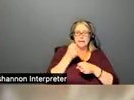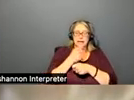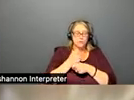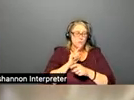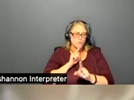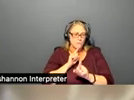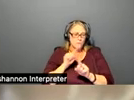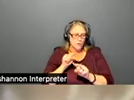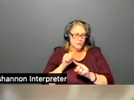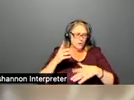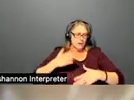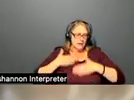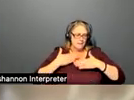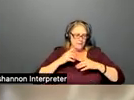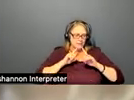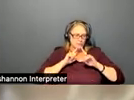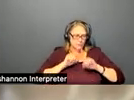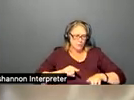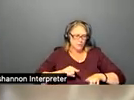which I'm happy to drop the link to,